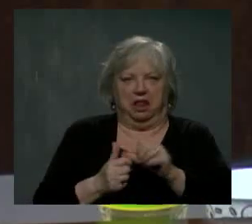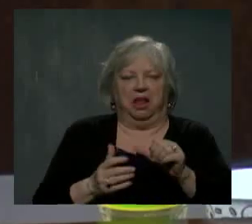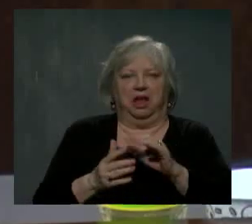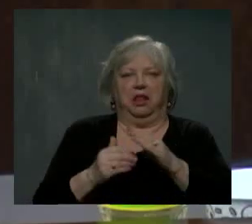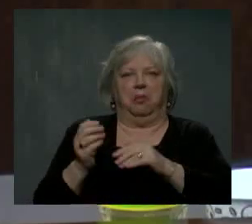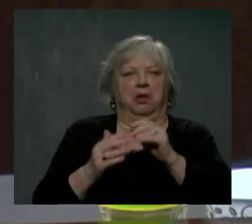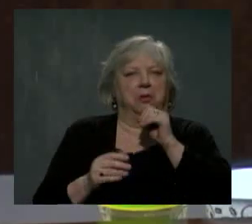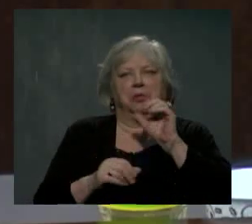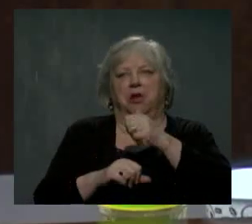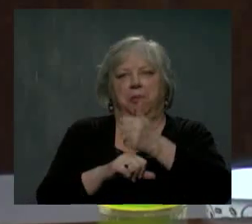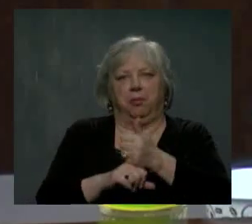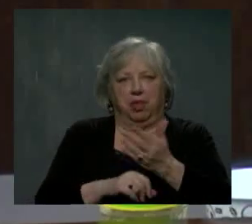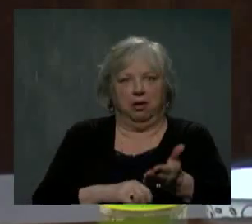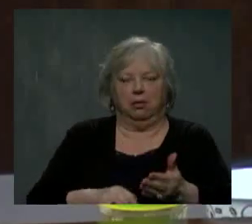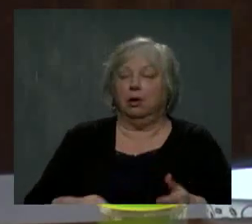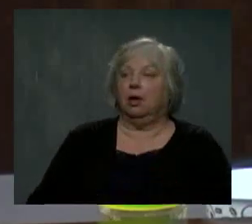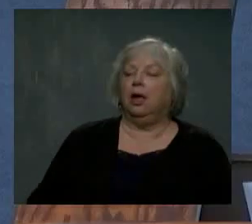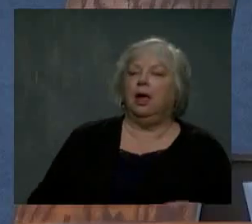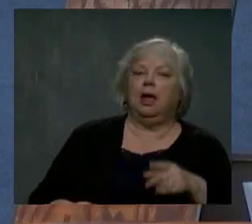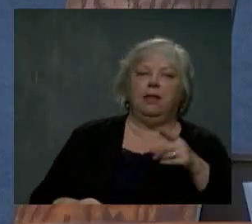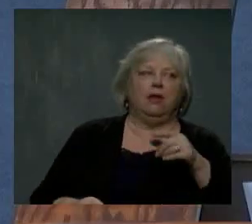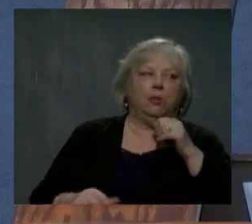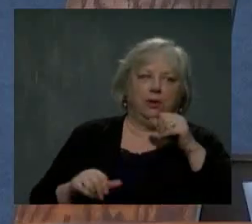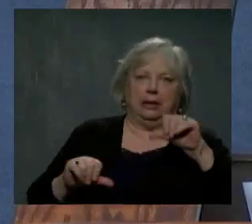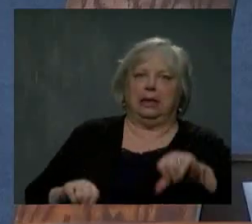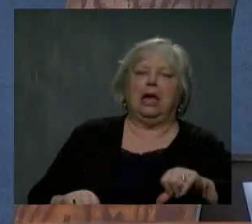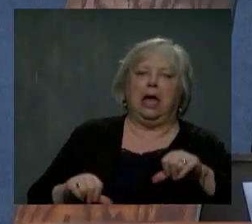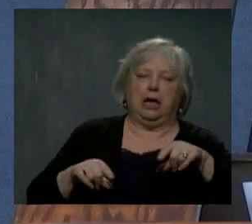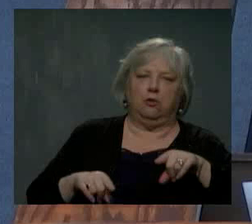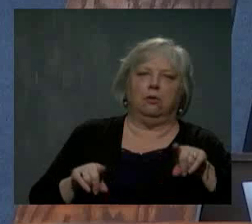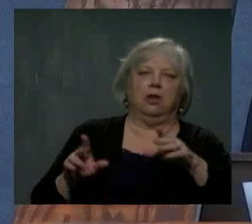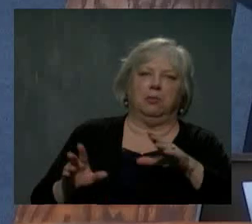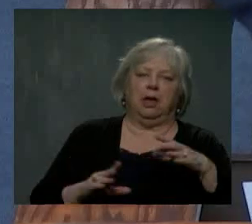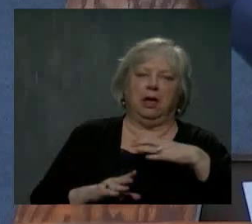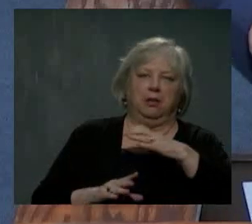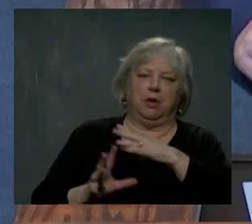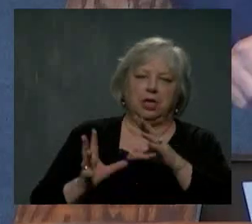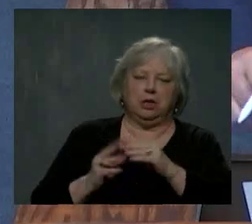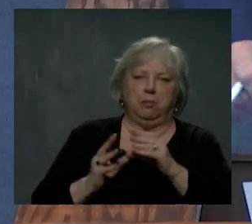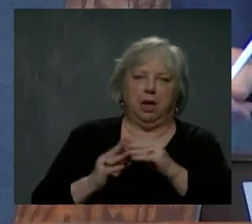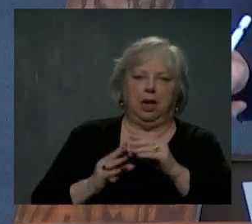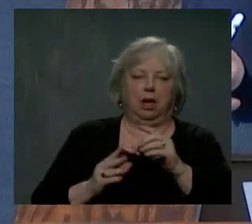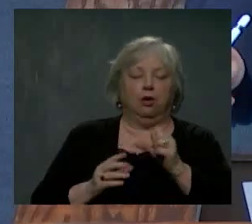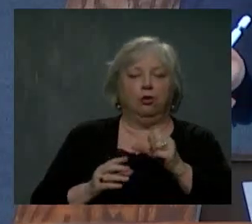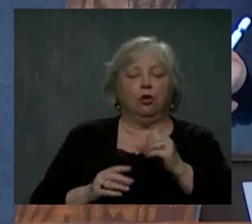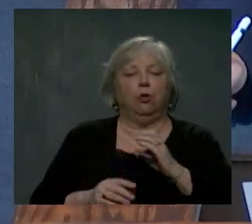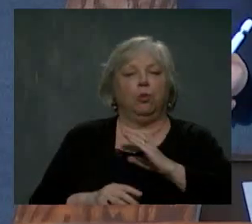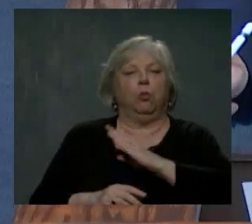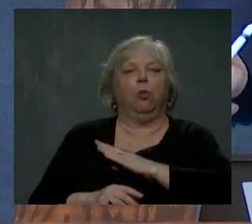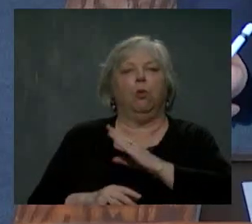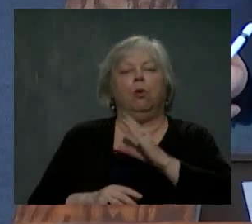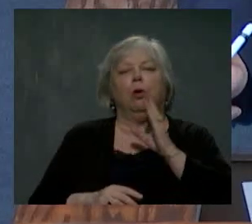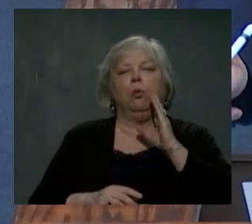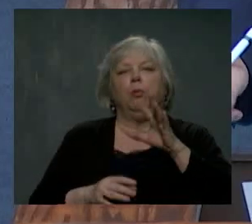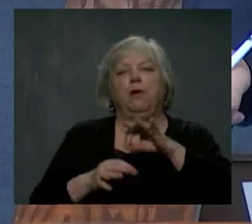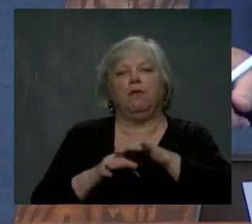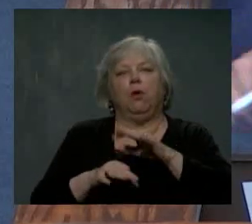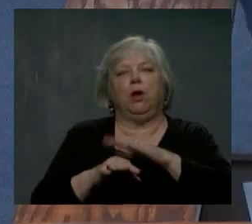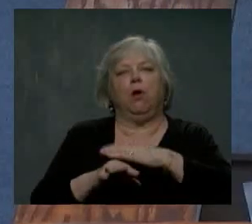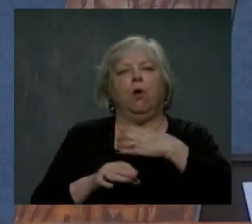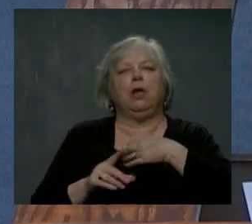not be there. Yeah, and this was a denial at the planning commission. So what the board will be voting on is an appeal to